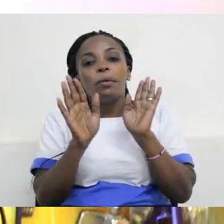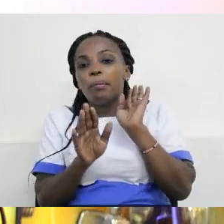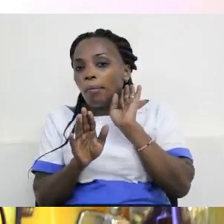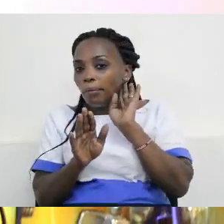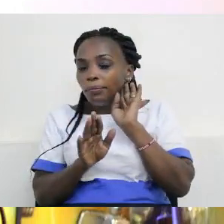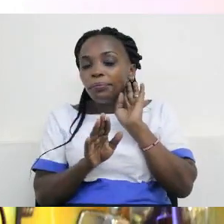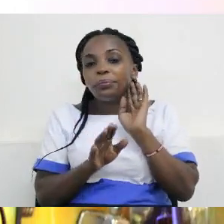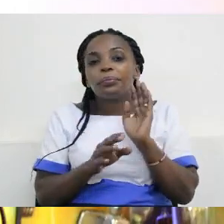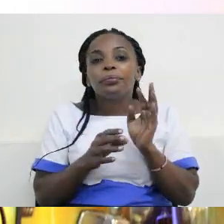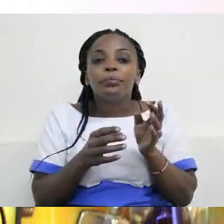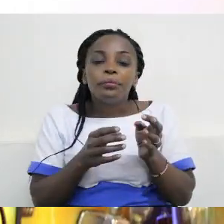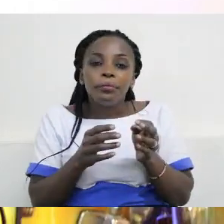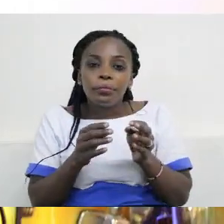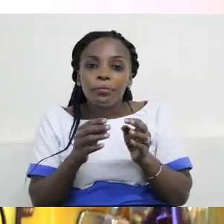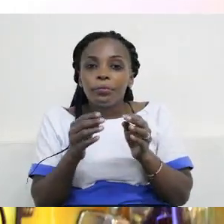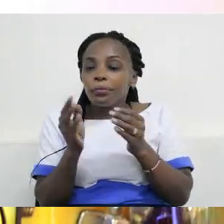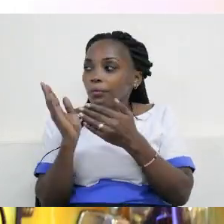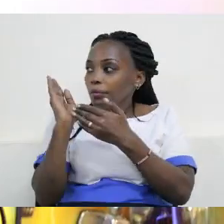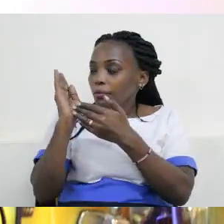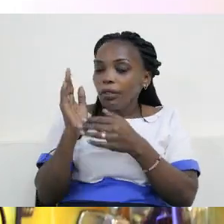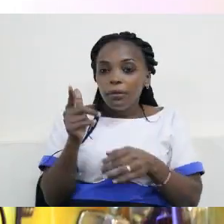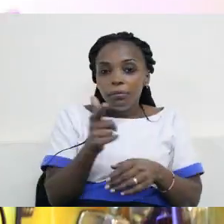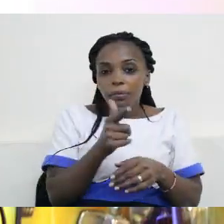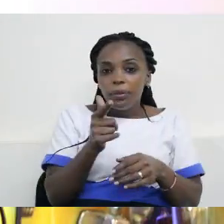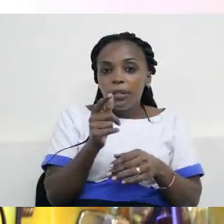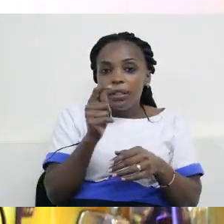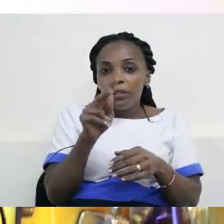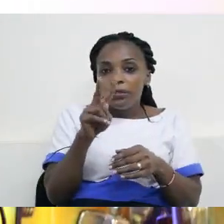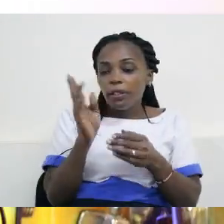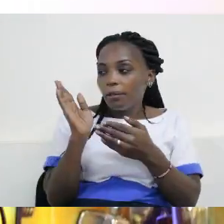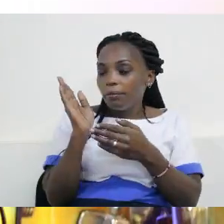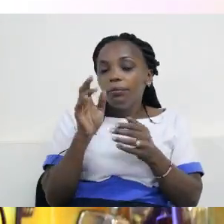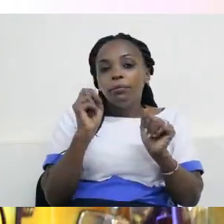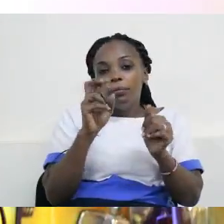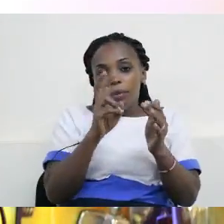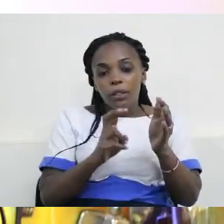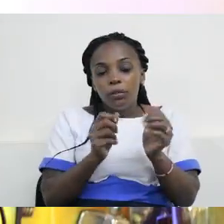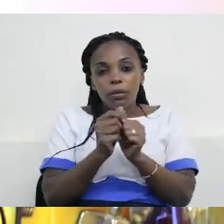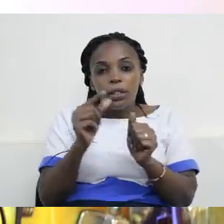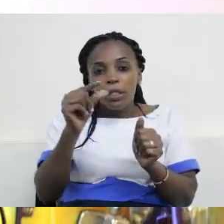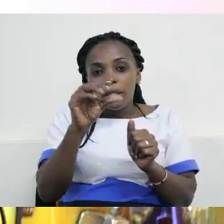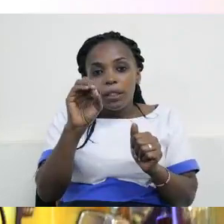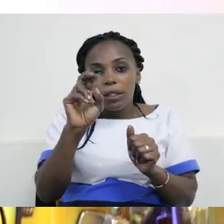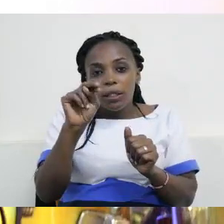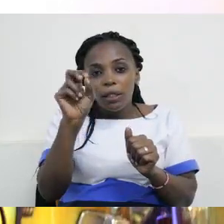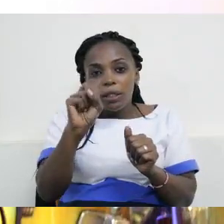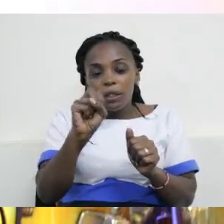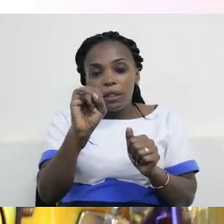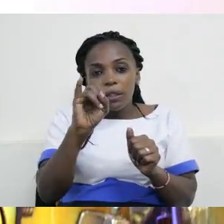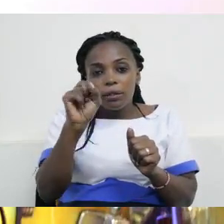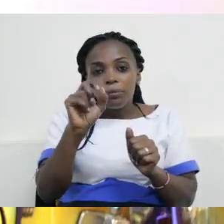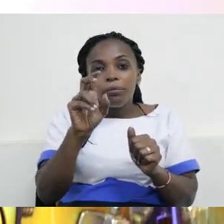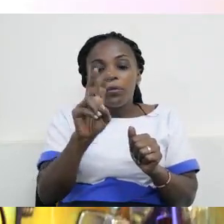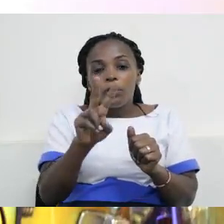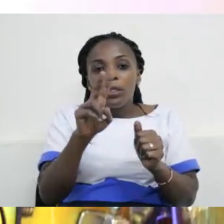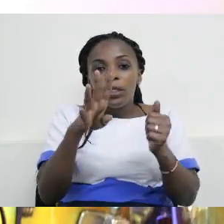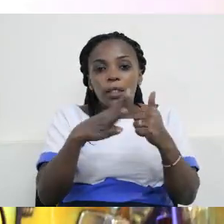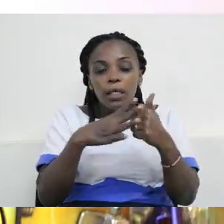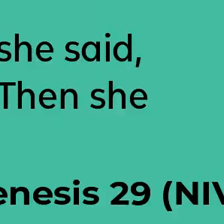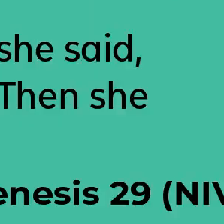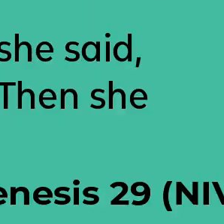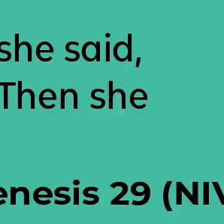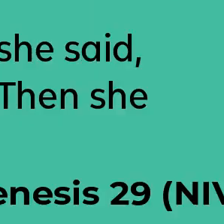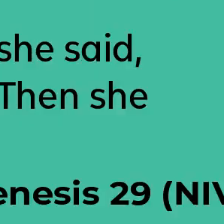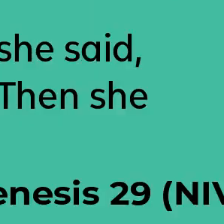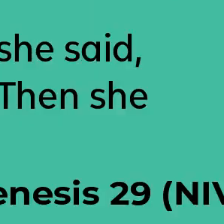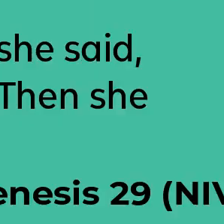The scripture is going to be at the bottom of the screen. You can read with us. Genesis 29, verse 31 to verse